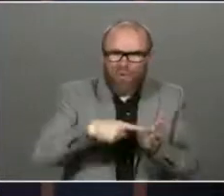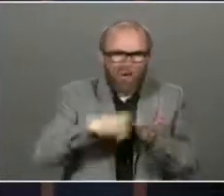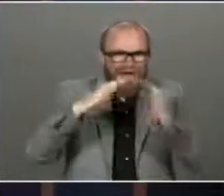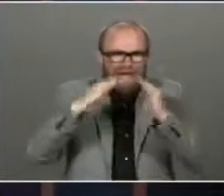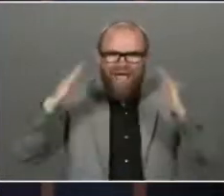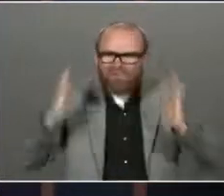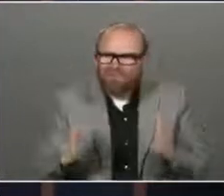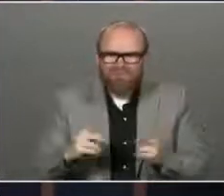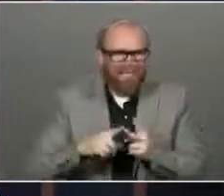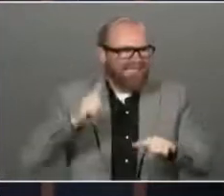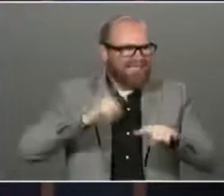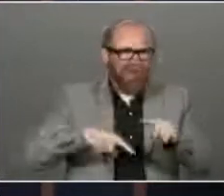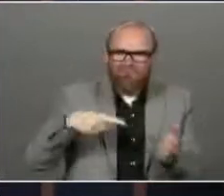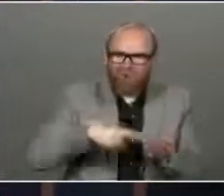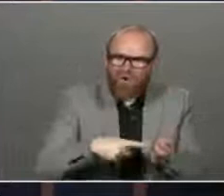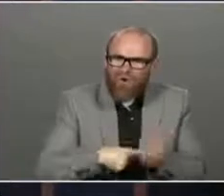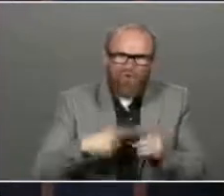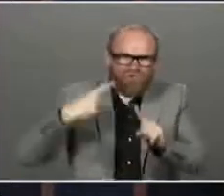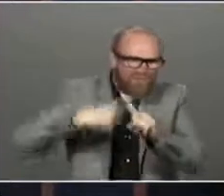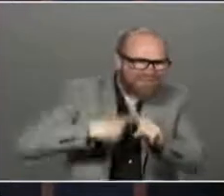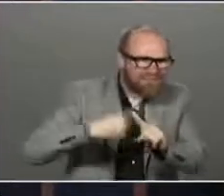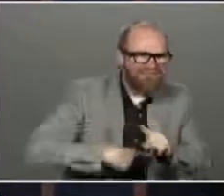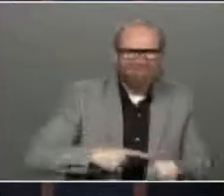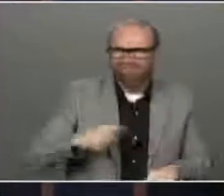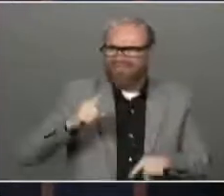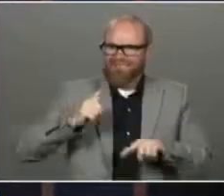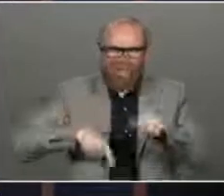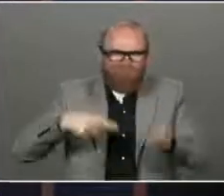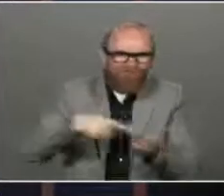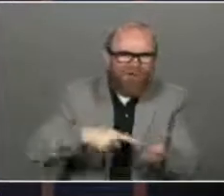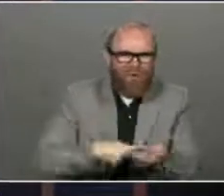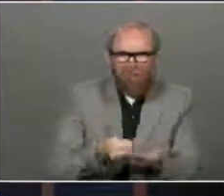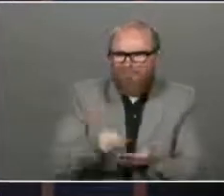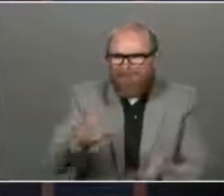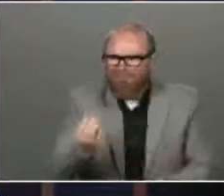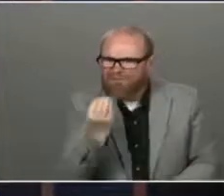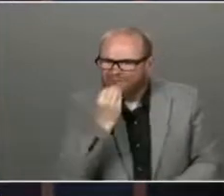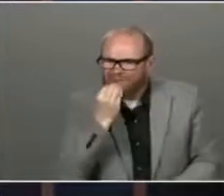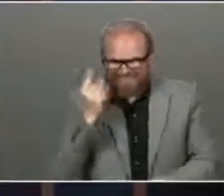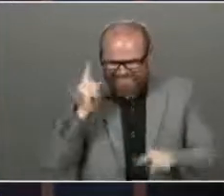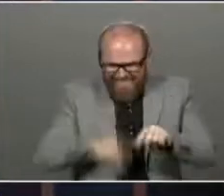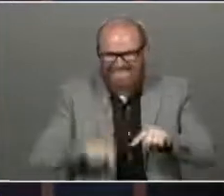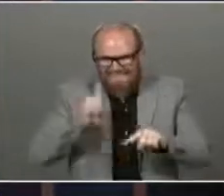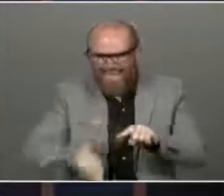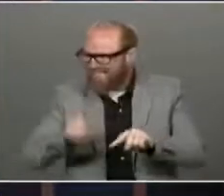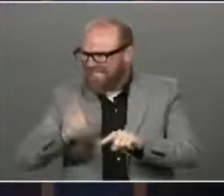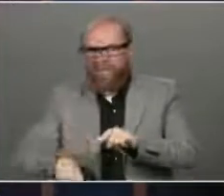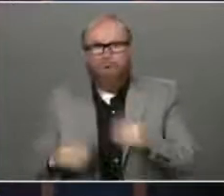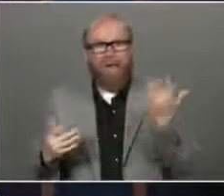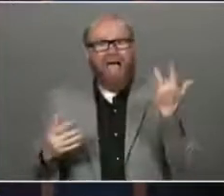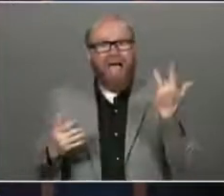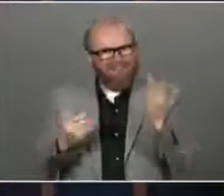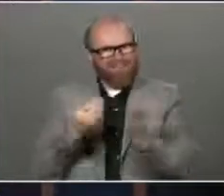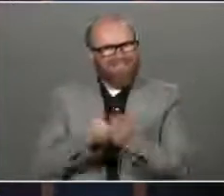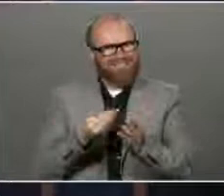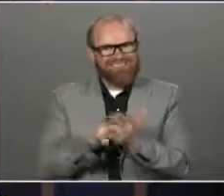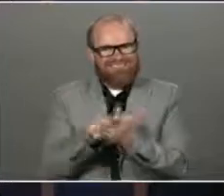it's necessary, it's very harmful and very damaging. And then the